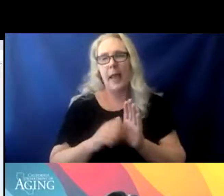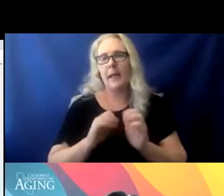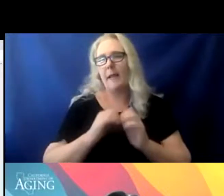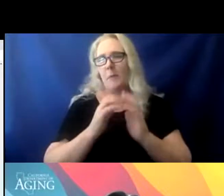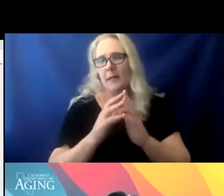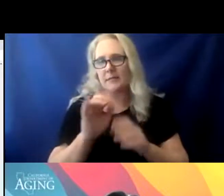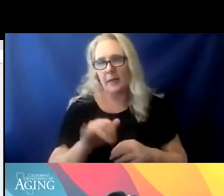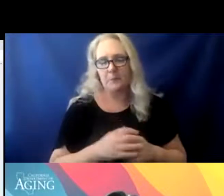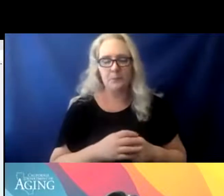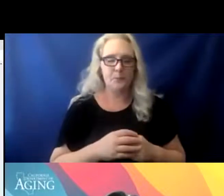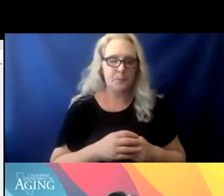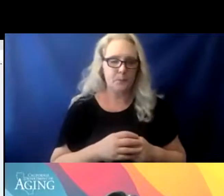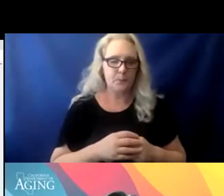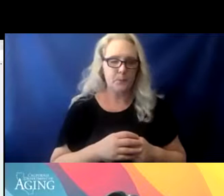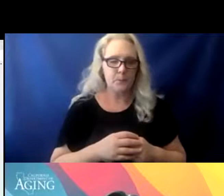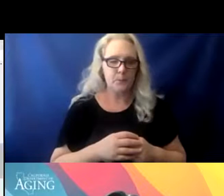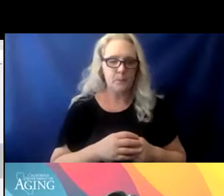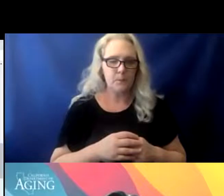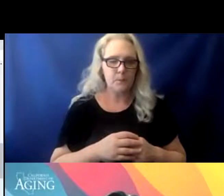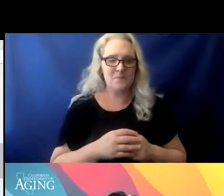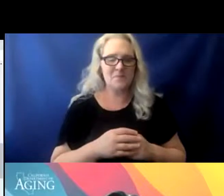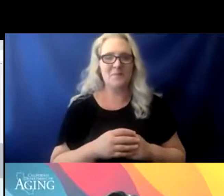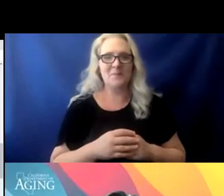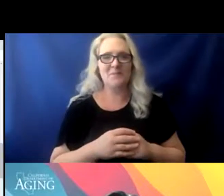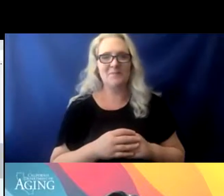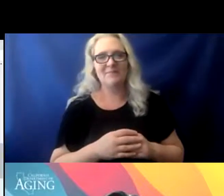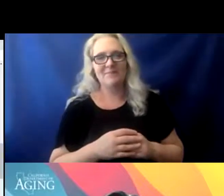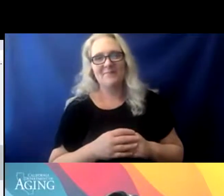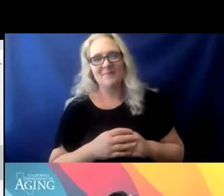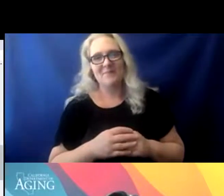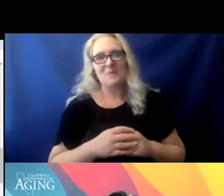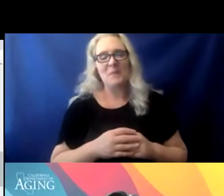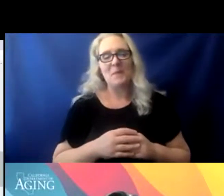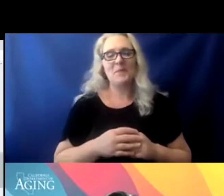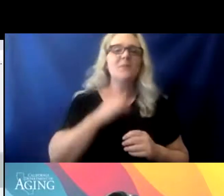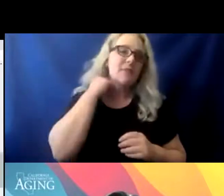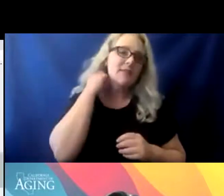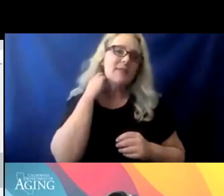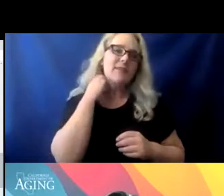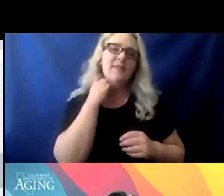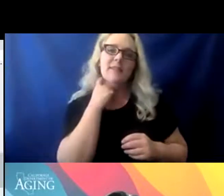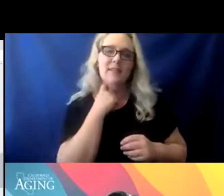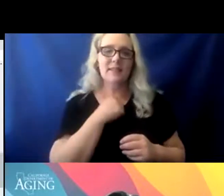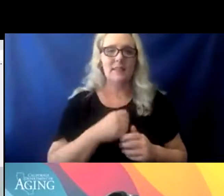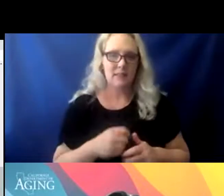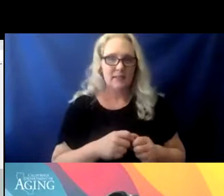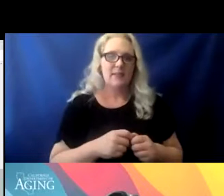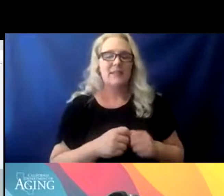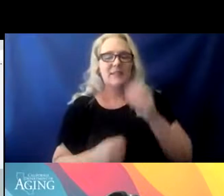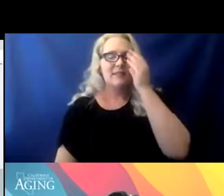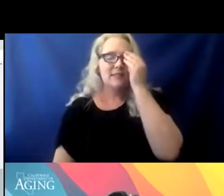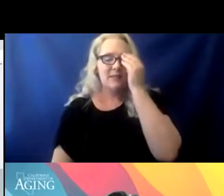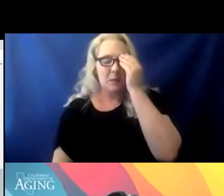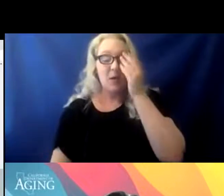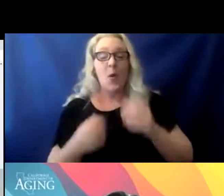Similarly, we have let me go back down to goal 5. We have